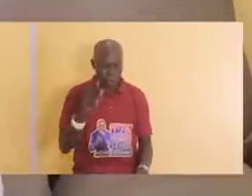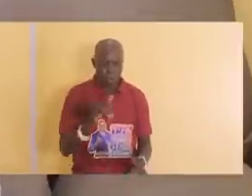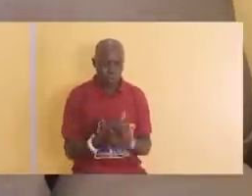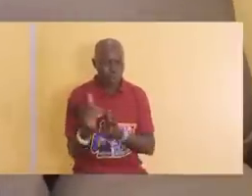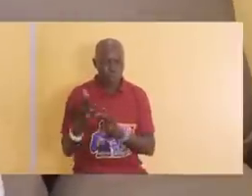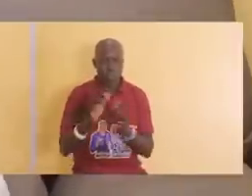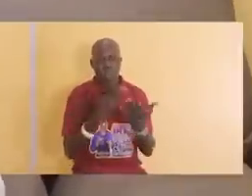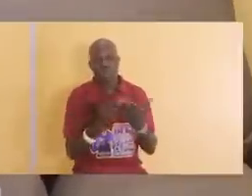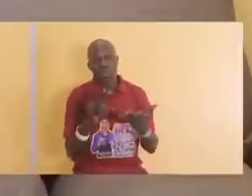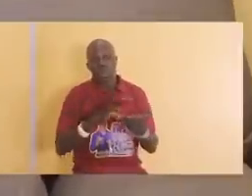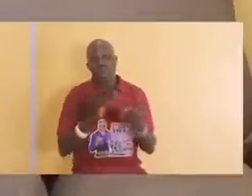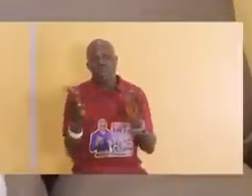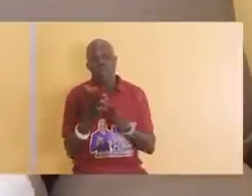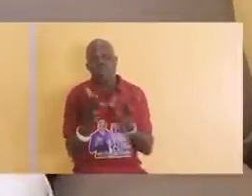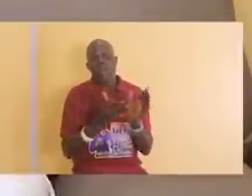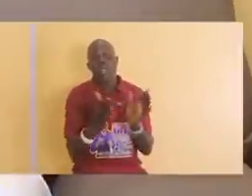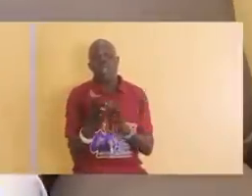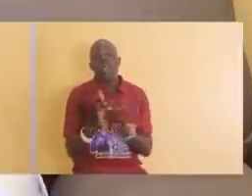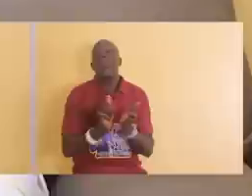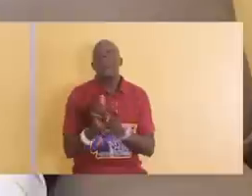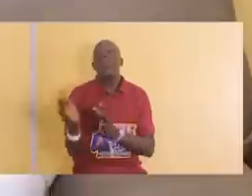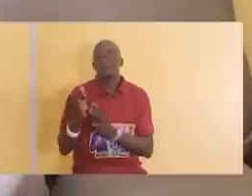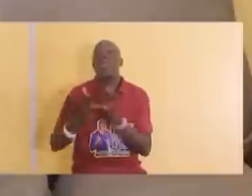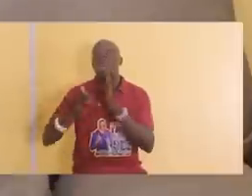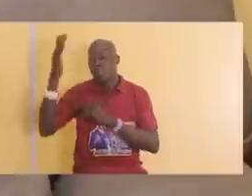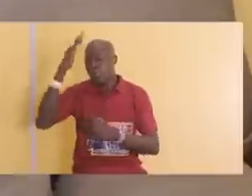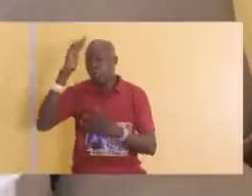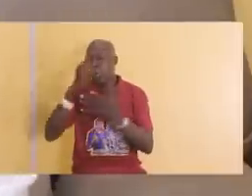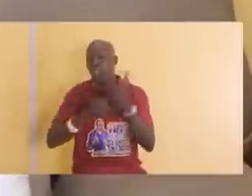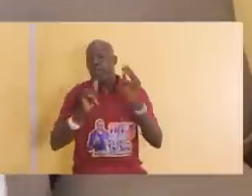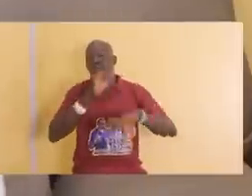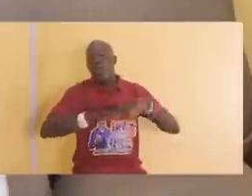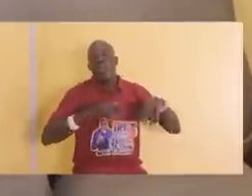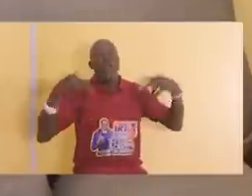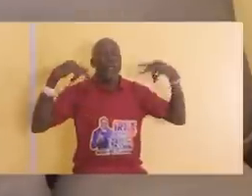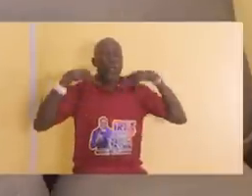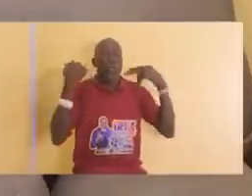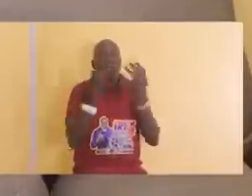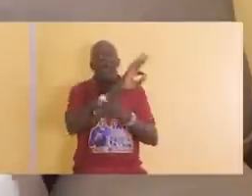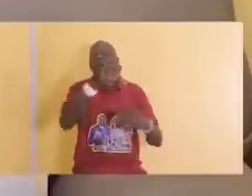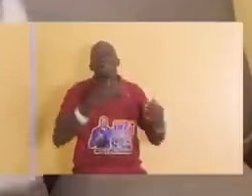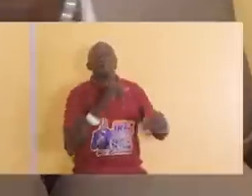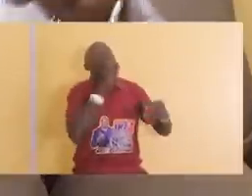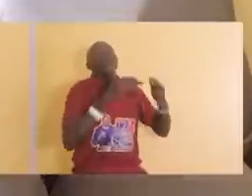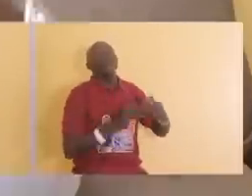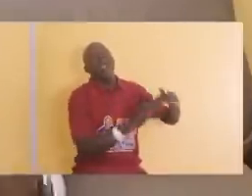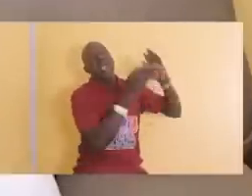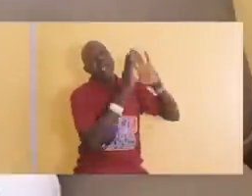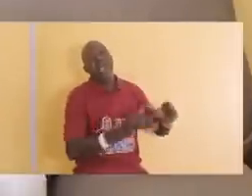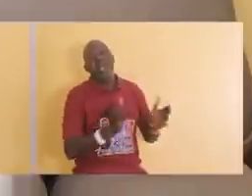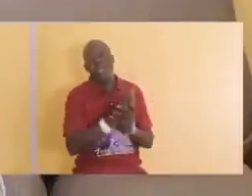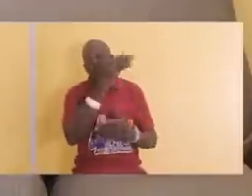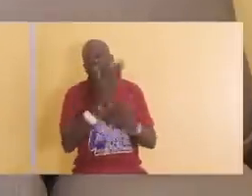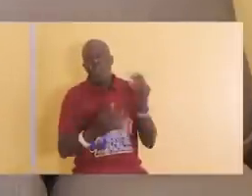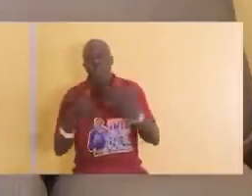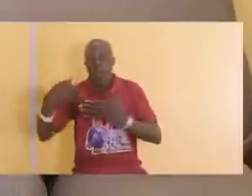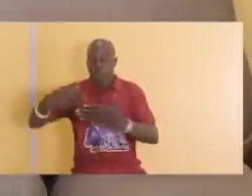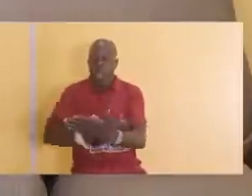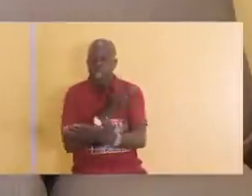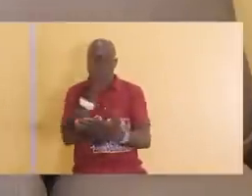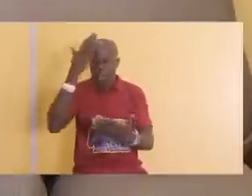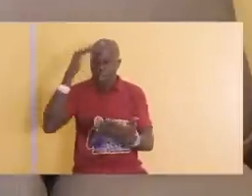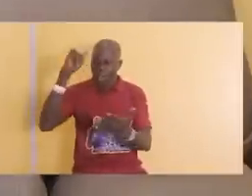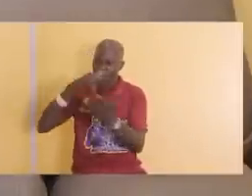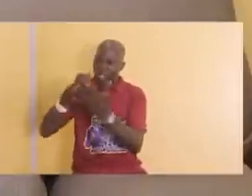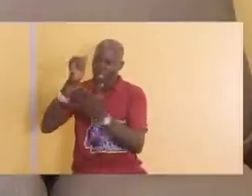Look at all the Bible. Yes, people Jesus know what they call the yoke of elders. Yes. The wise men are also